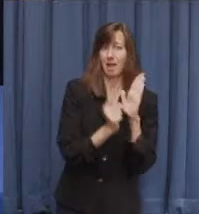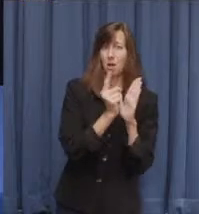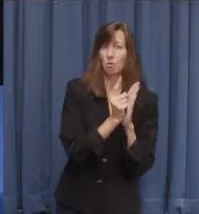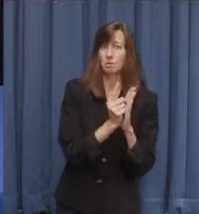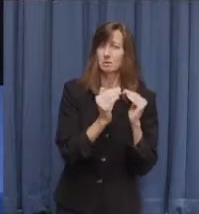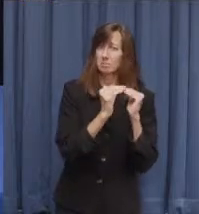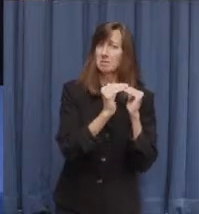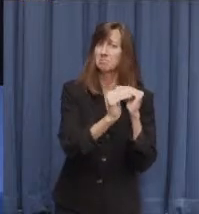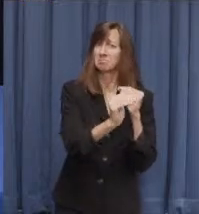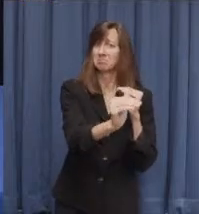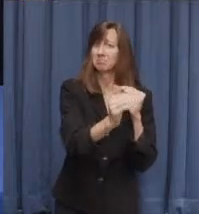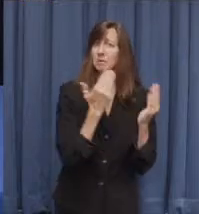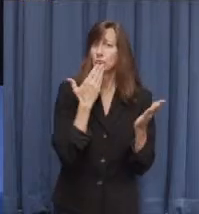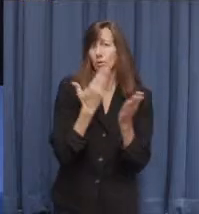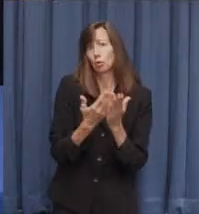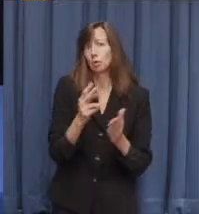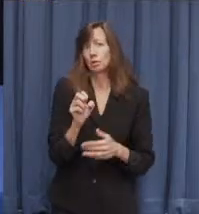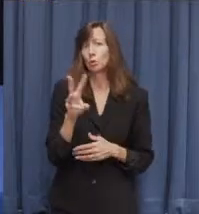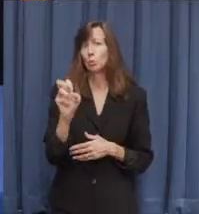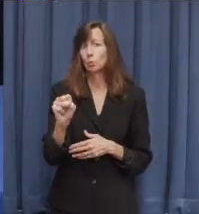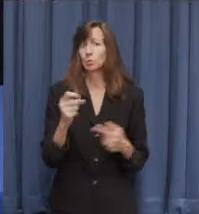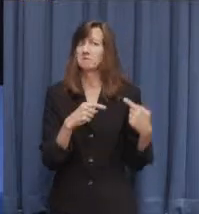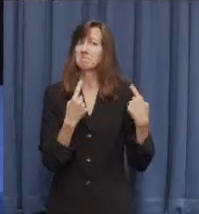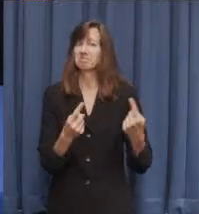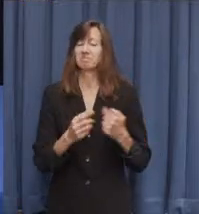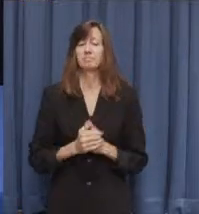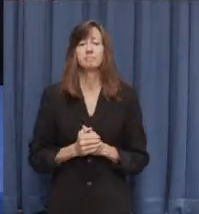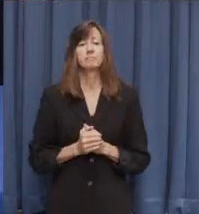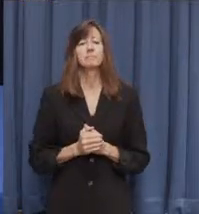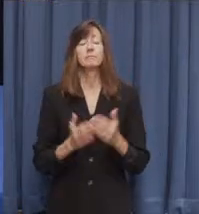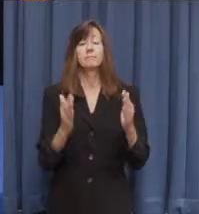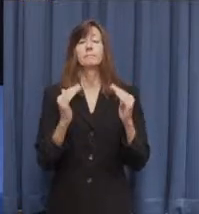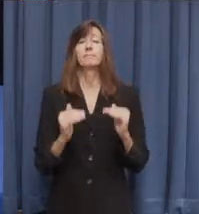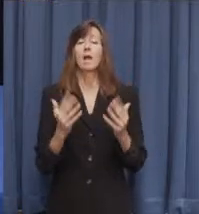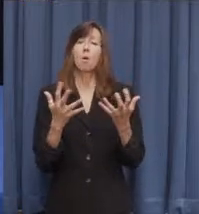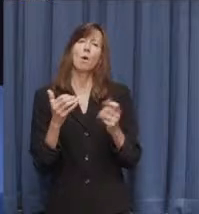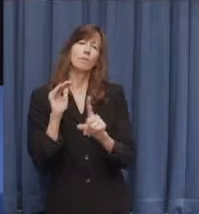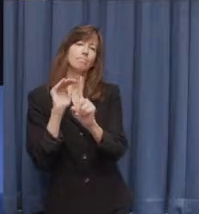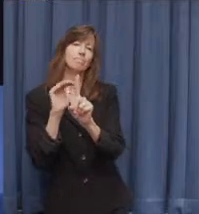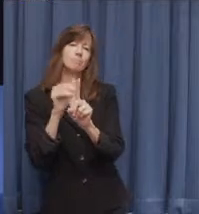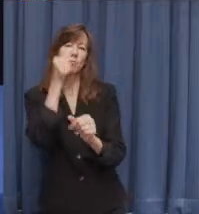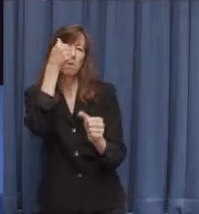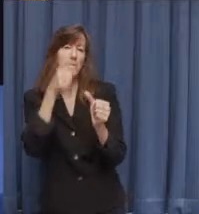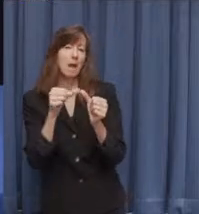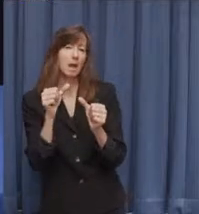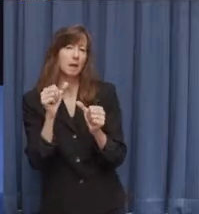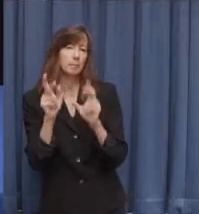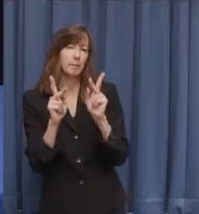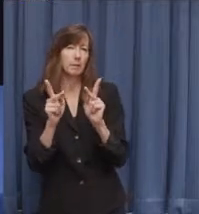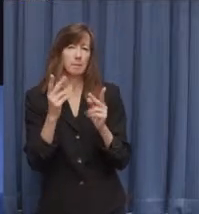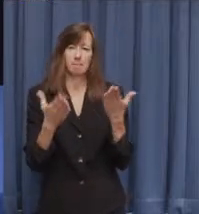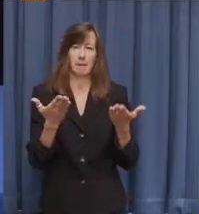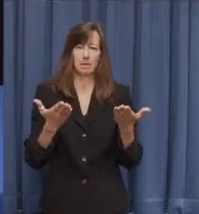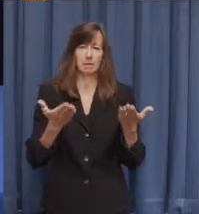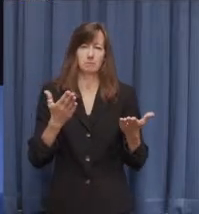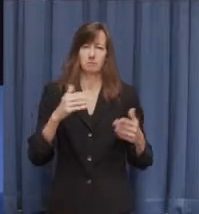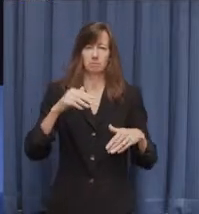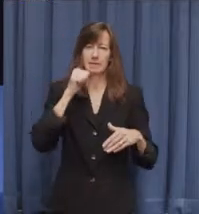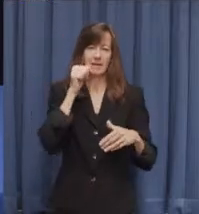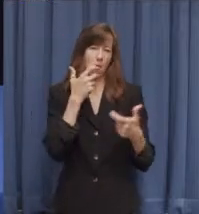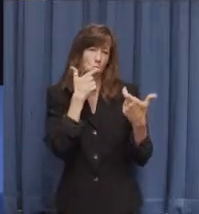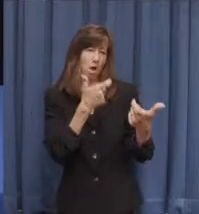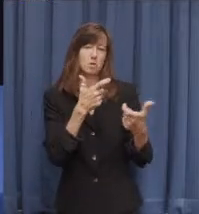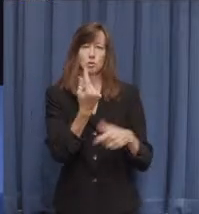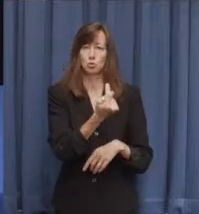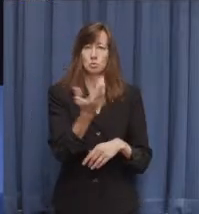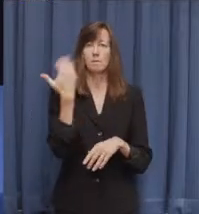I do want to just remind everyone, and for those that didn't tune in Tuesday, I shared two graphs from leading